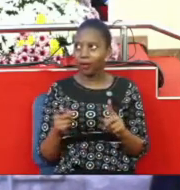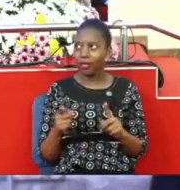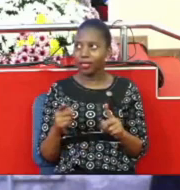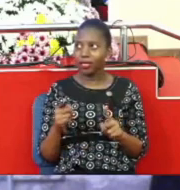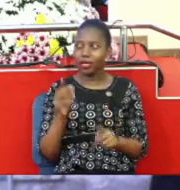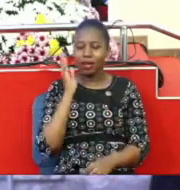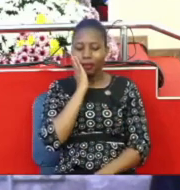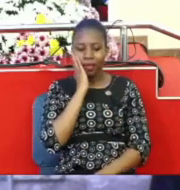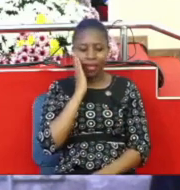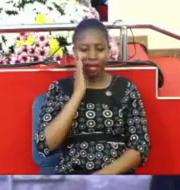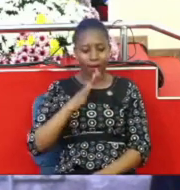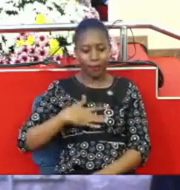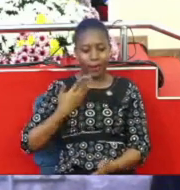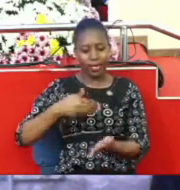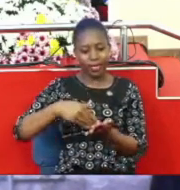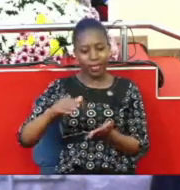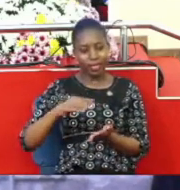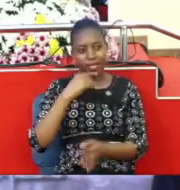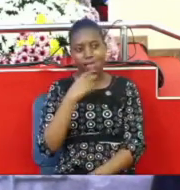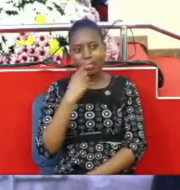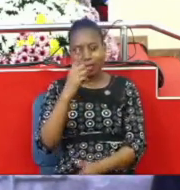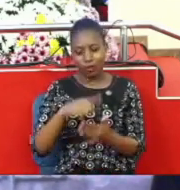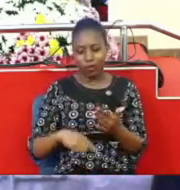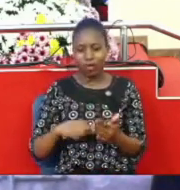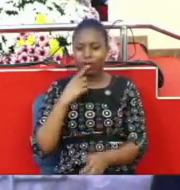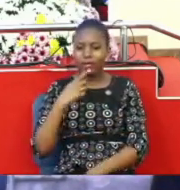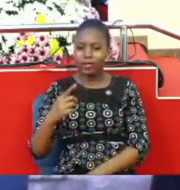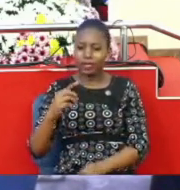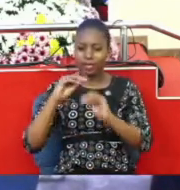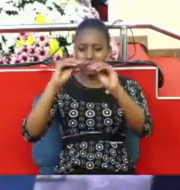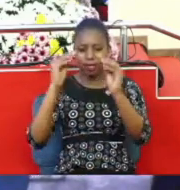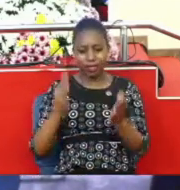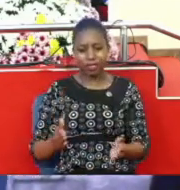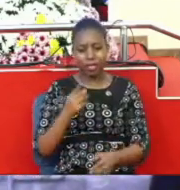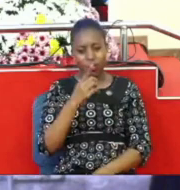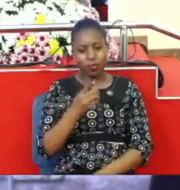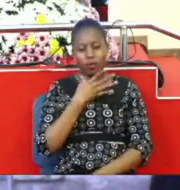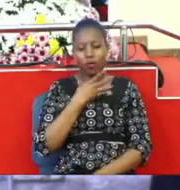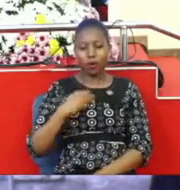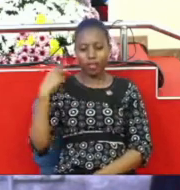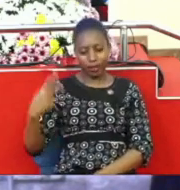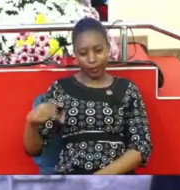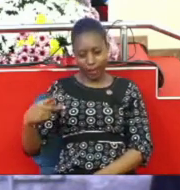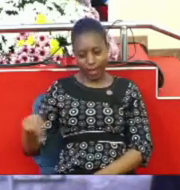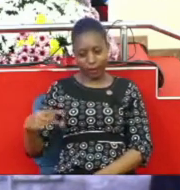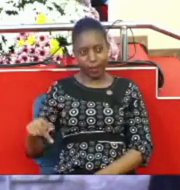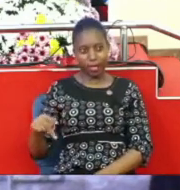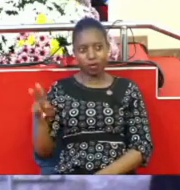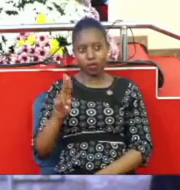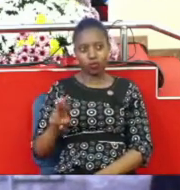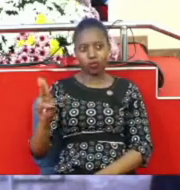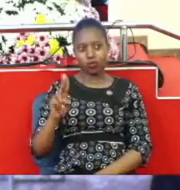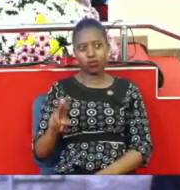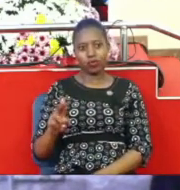a pen. Unataka kalamu. And ink. Na rangi. So I got that courage. Kwa hivyo nikakaa pale. I said, Daddy, I want a